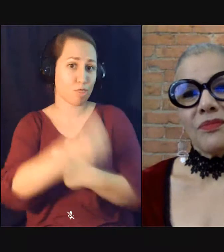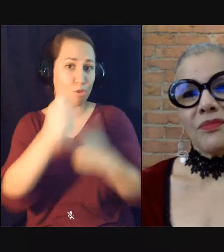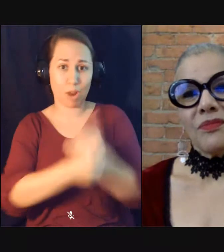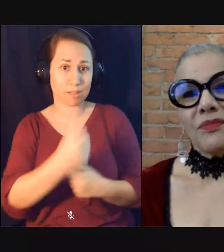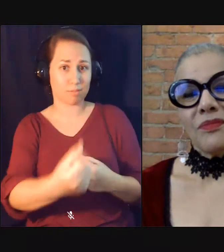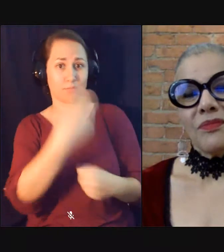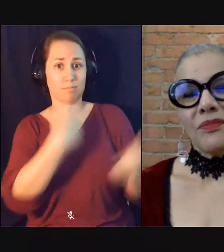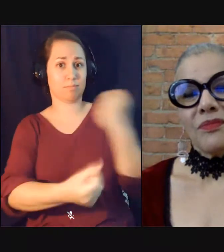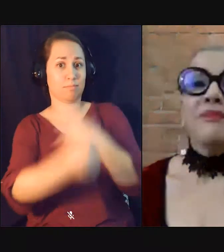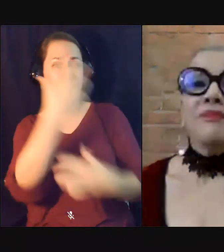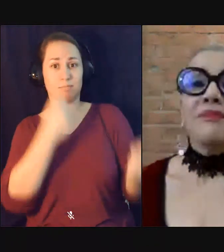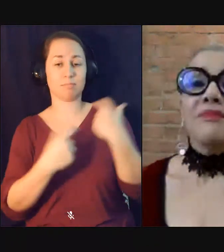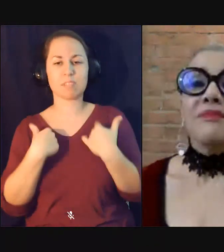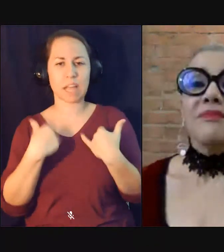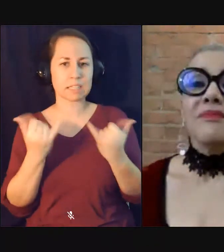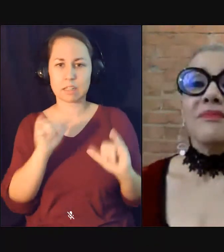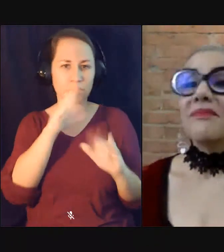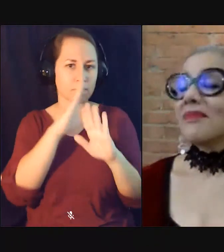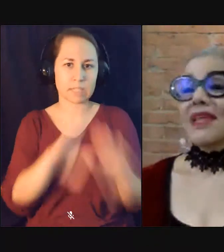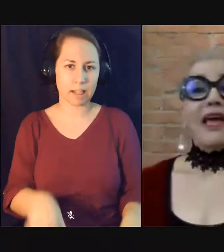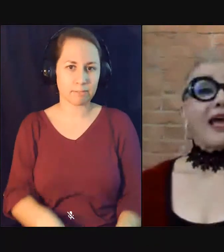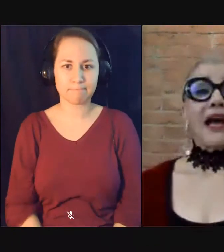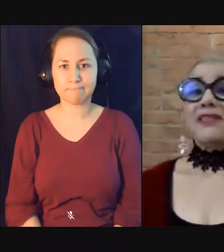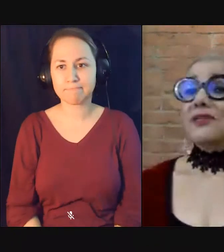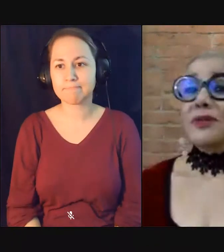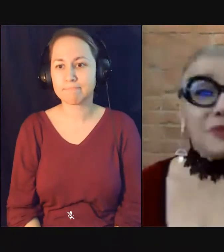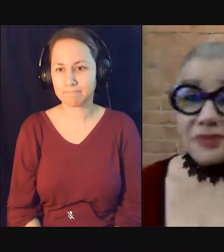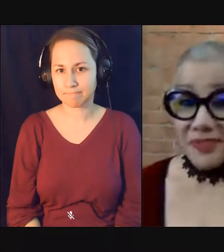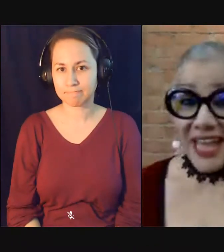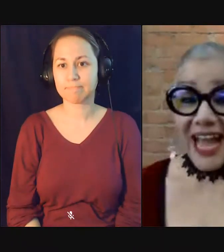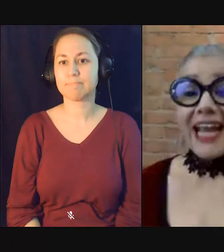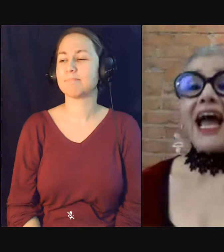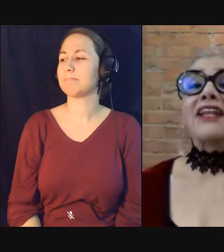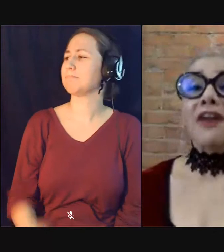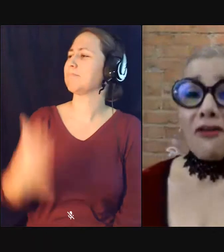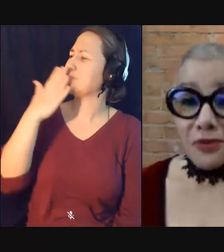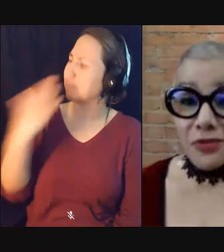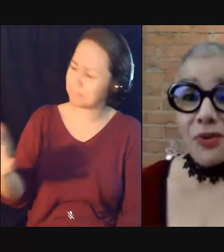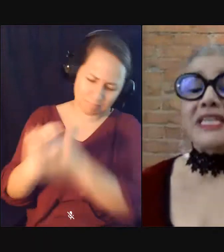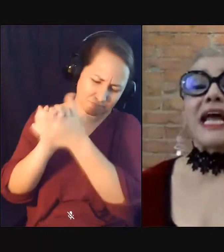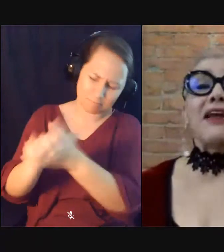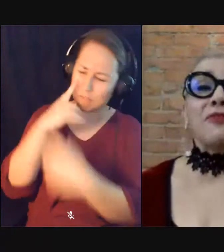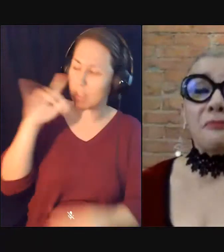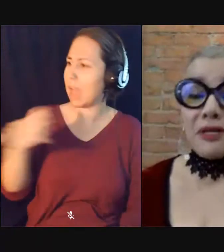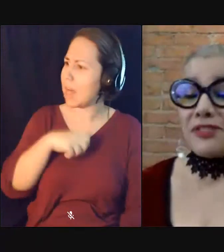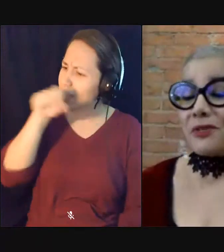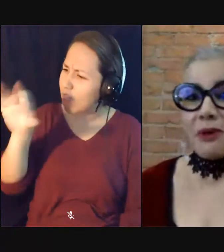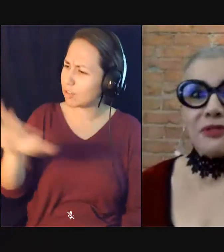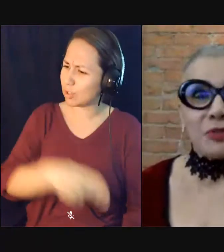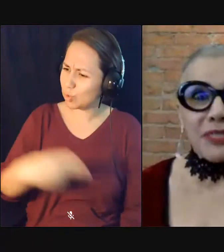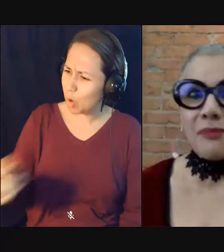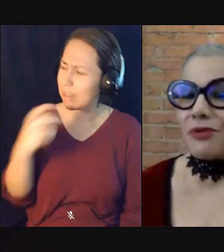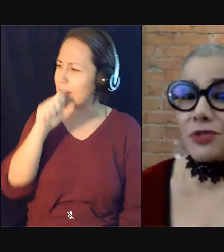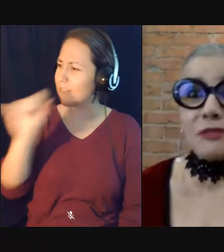be silenced. My take. And I salute you for that. And I love your swords. And I love all the pictures that you